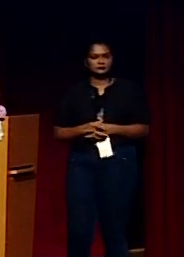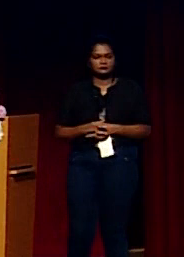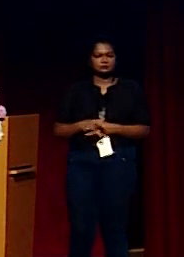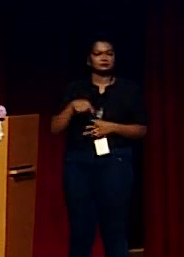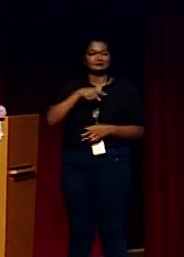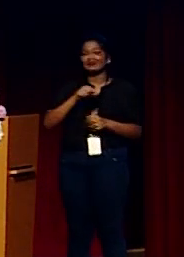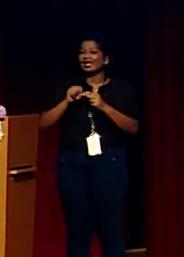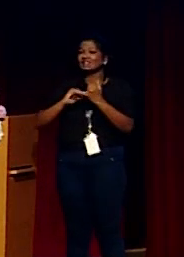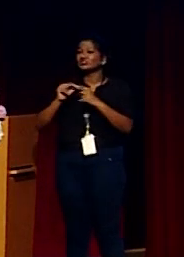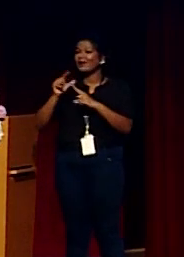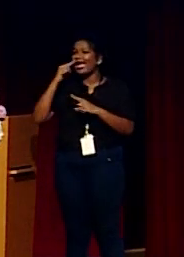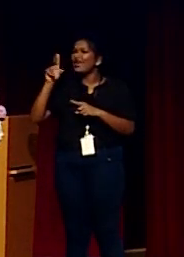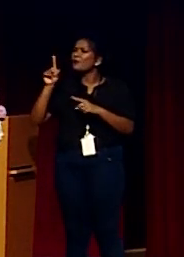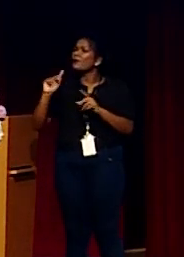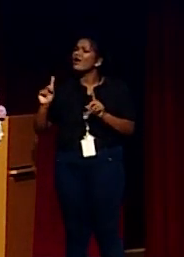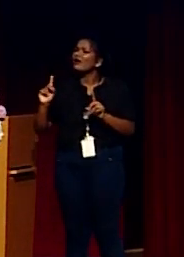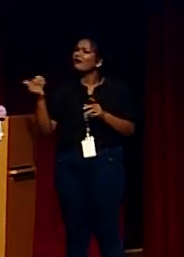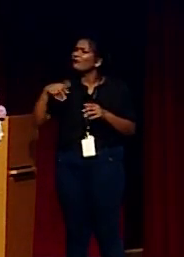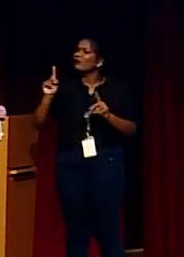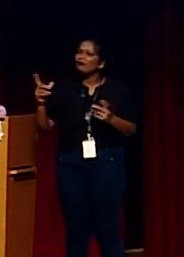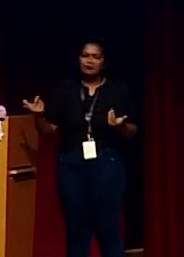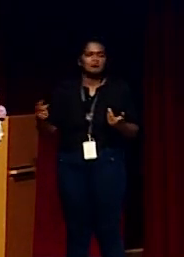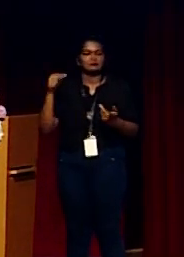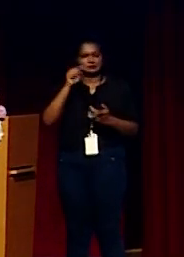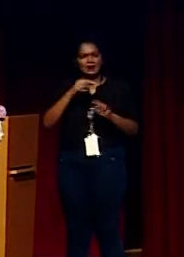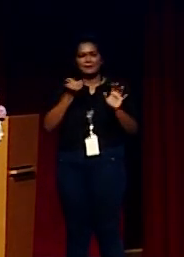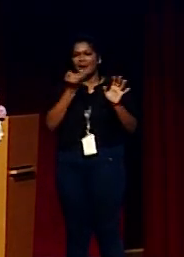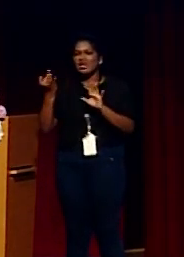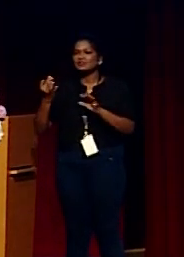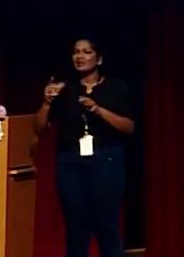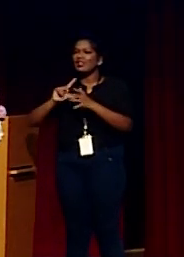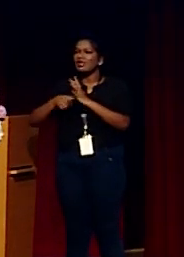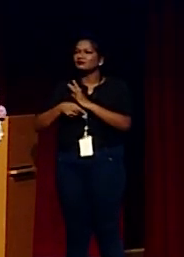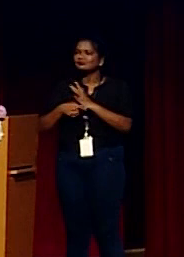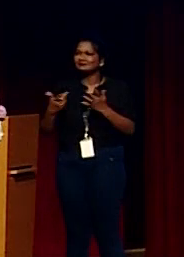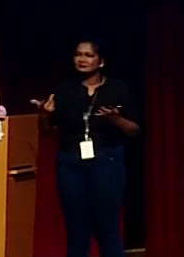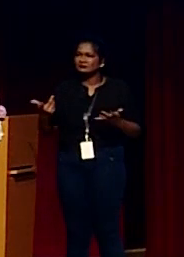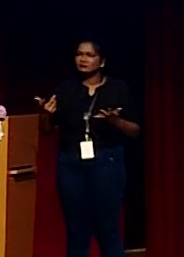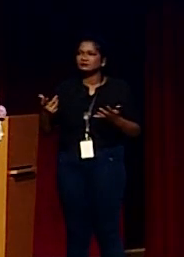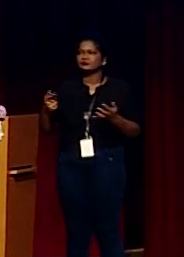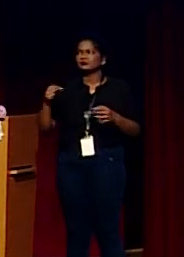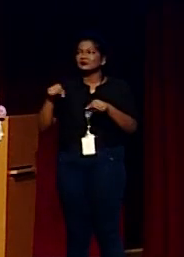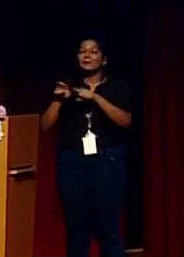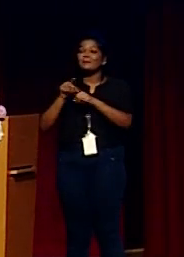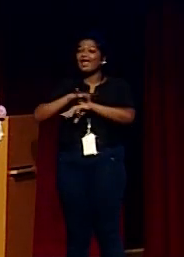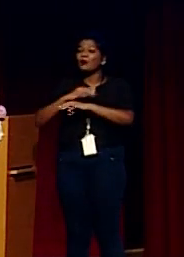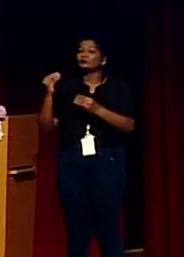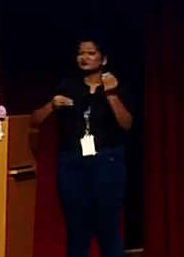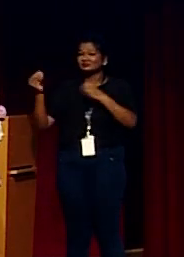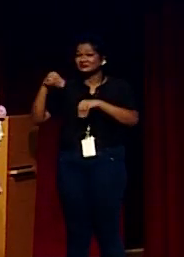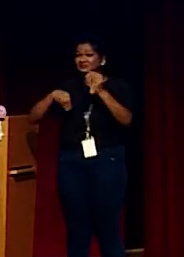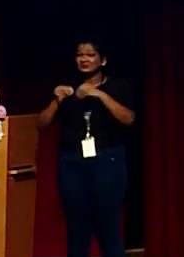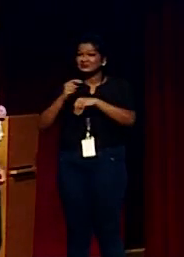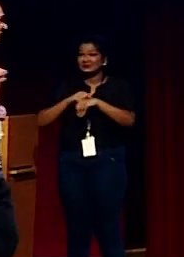And where does it all come from? Well, our math came from LaTeX input. Our chemistry actually comes